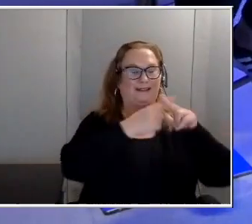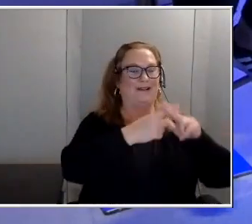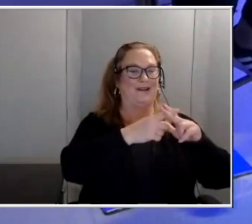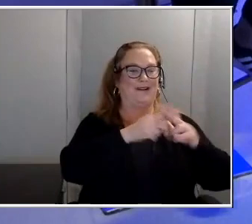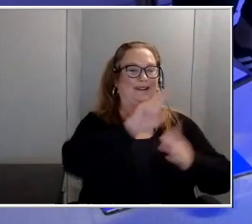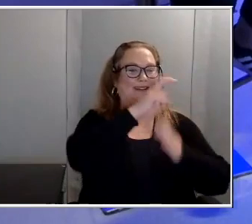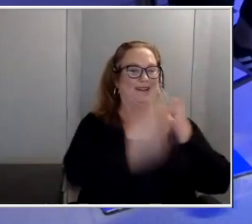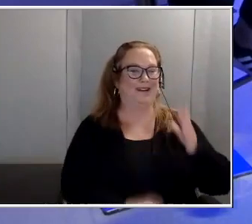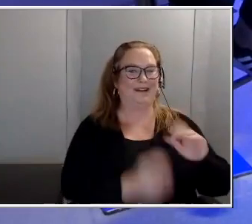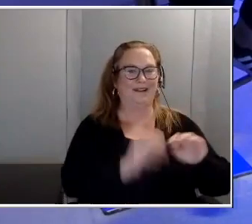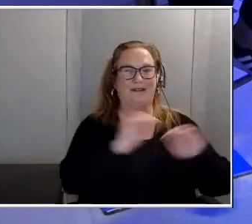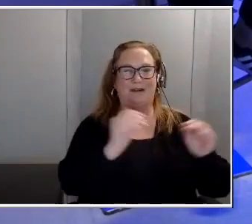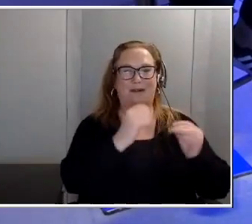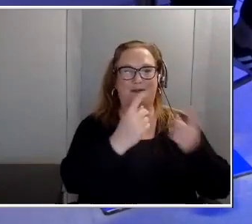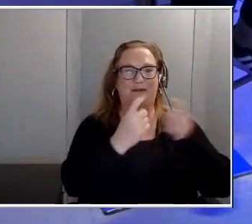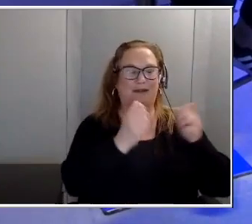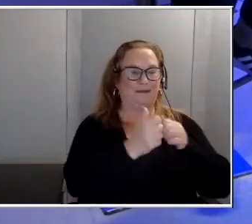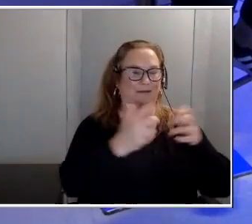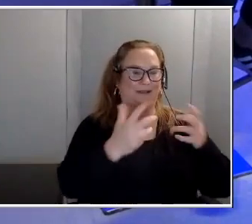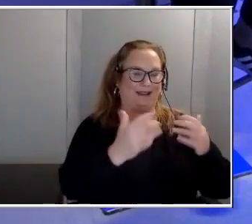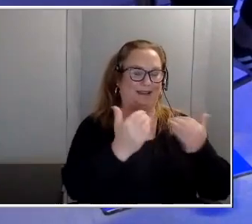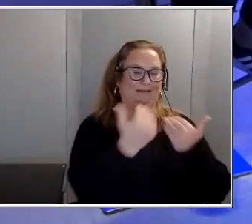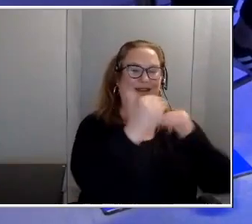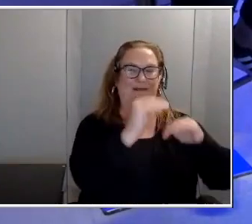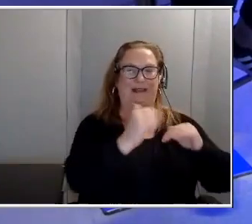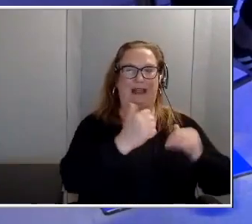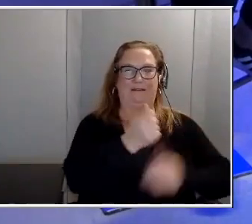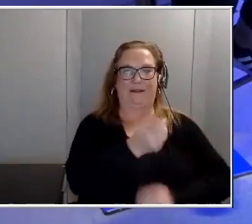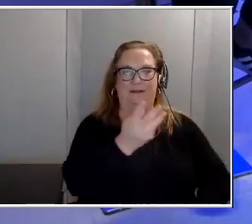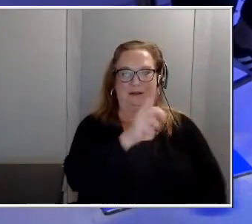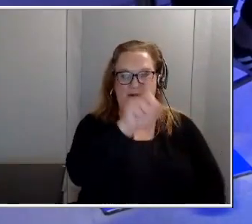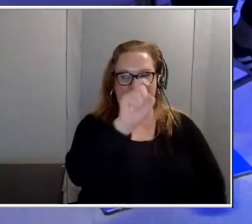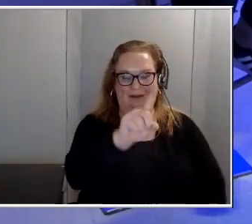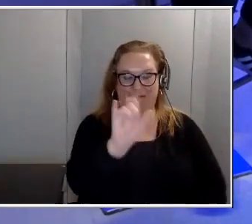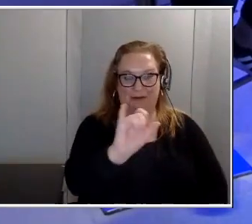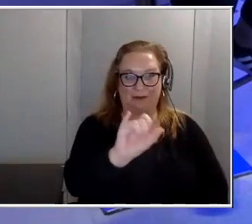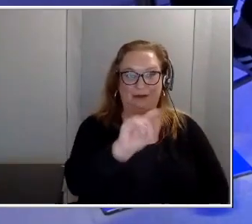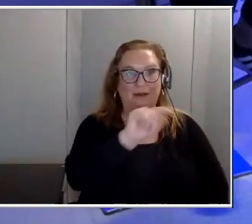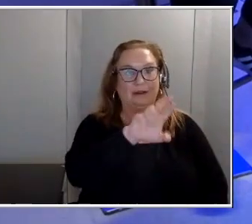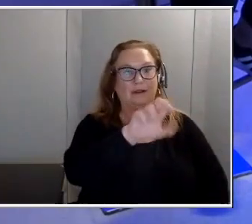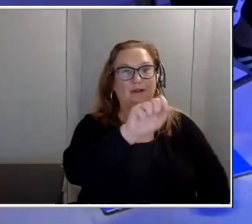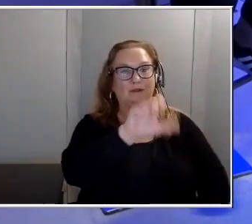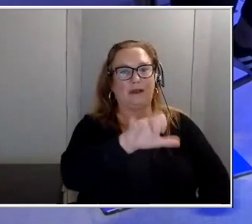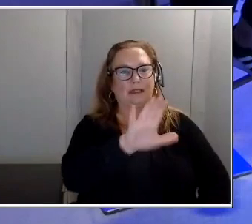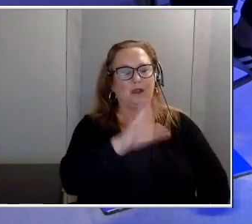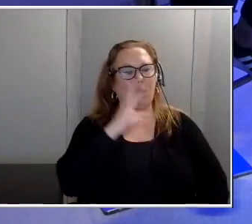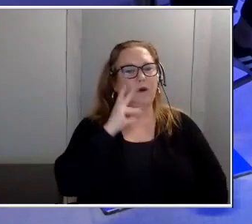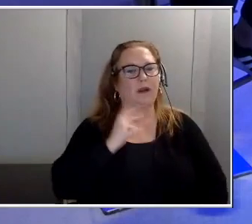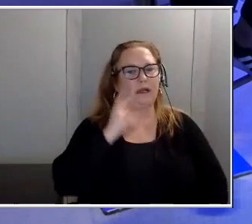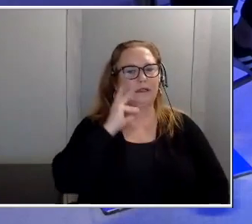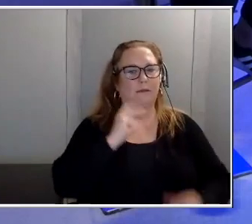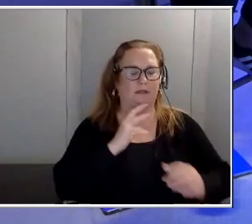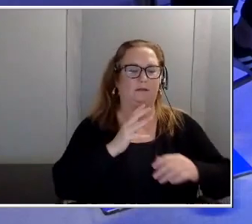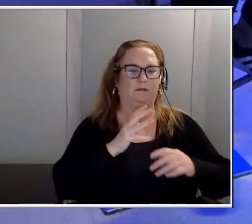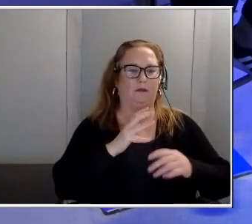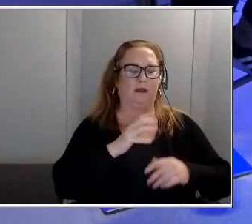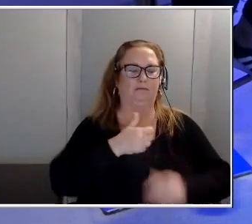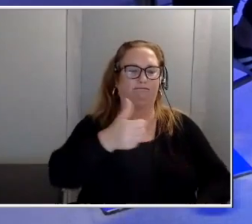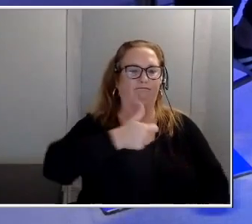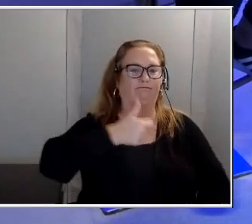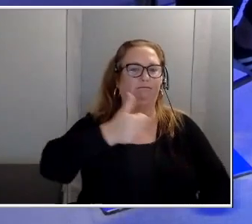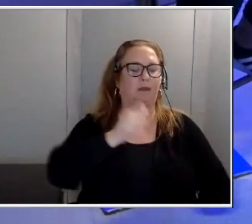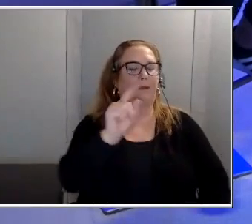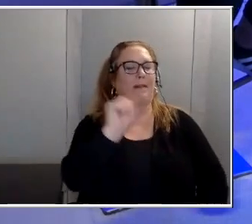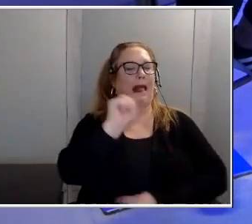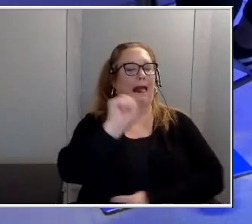no question off limits, and I've already got a few of my own. So Tracy, what was your experience with overactive bladder? Kind of take us